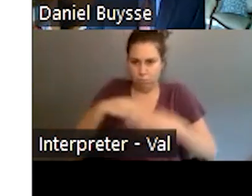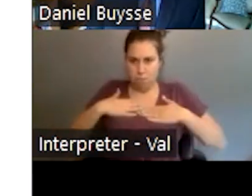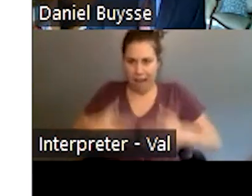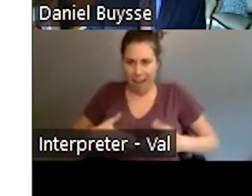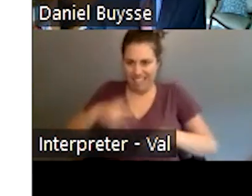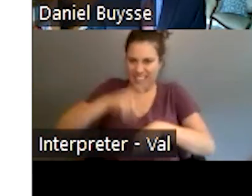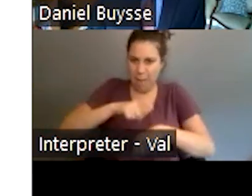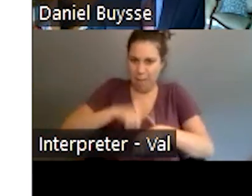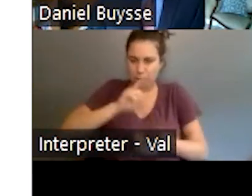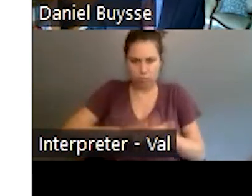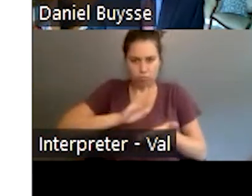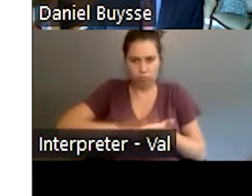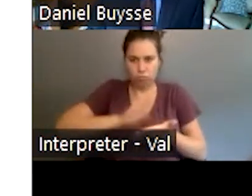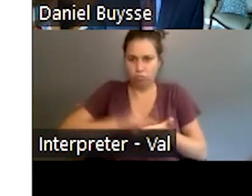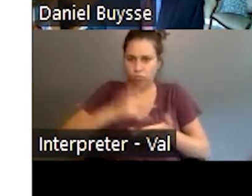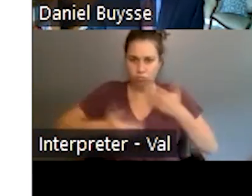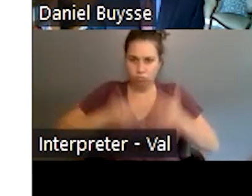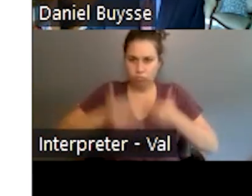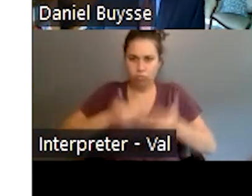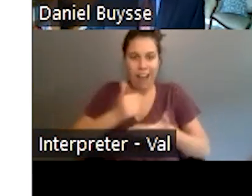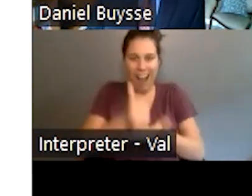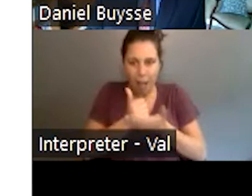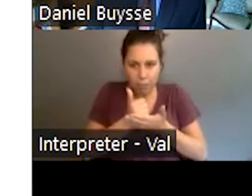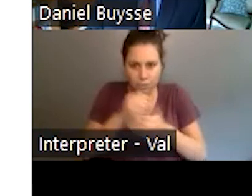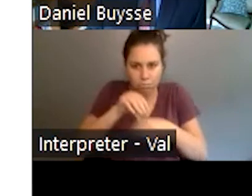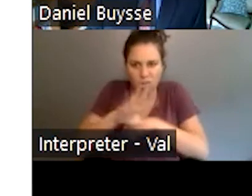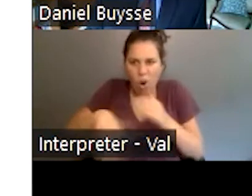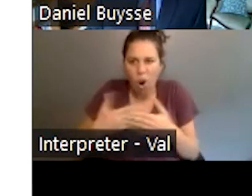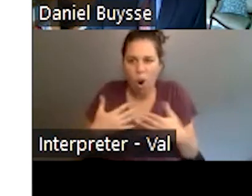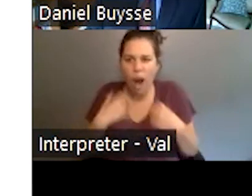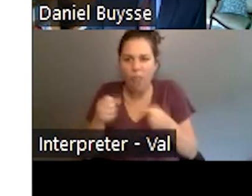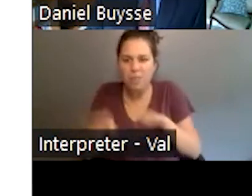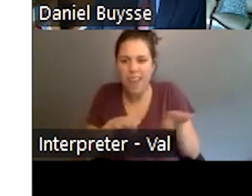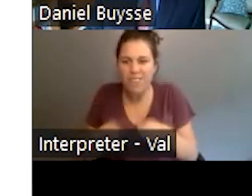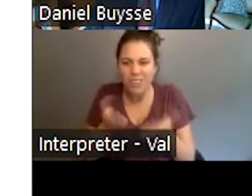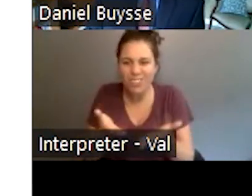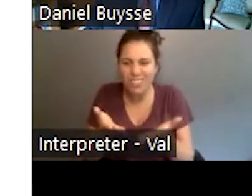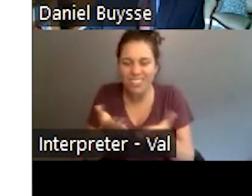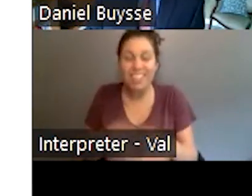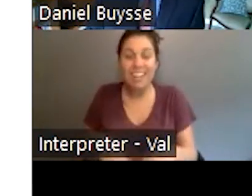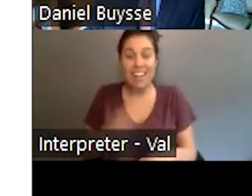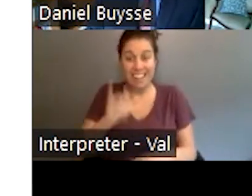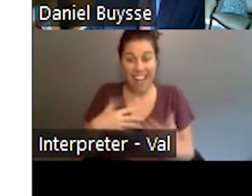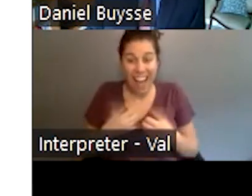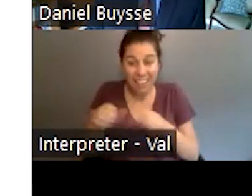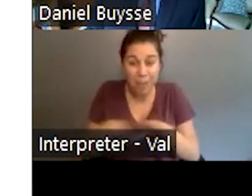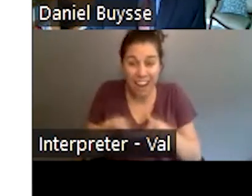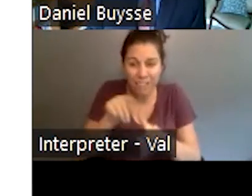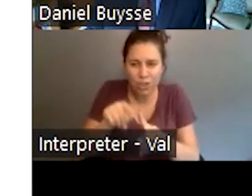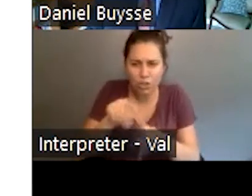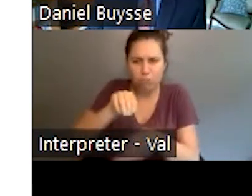that helps to regulate all of the key health behaviors I just mentioned. Those health behaviors have known effects